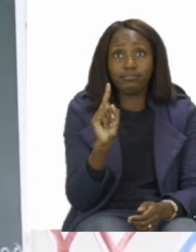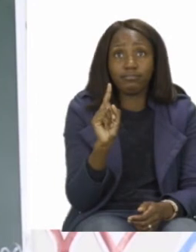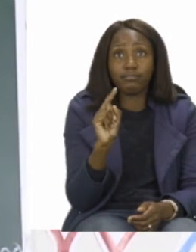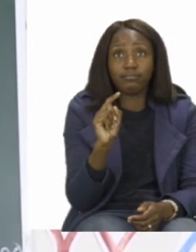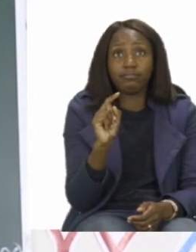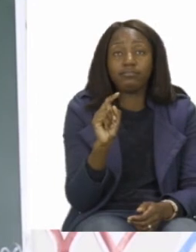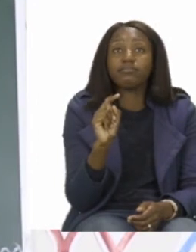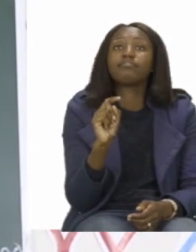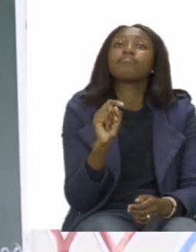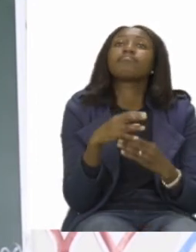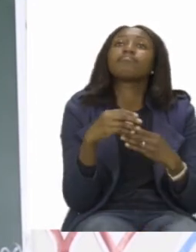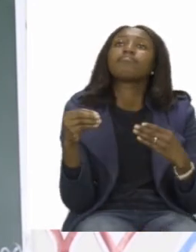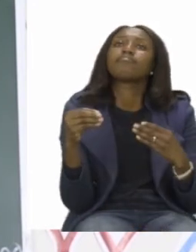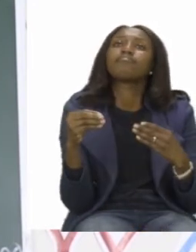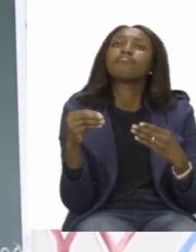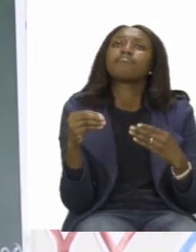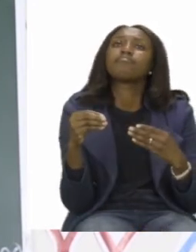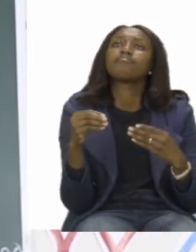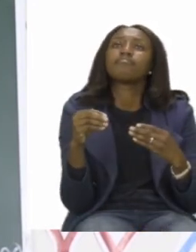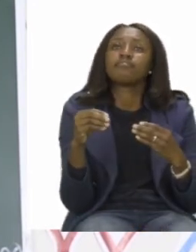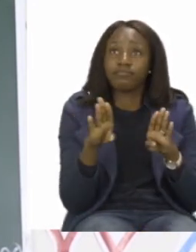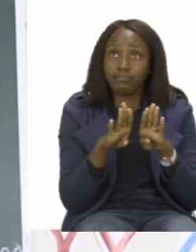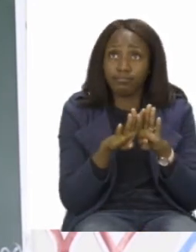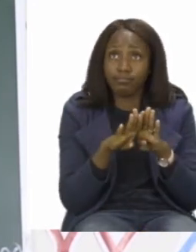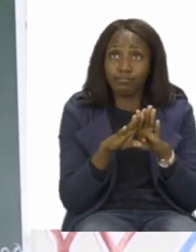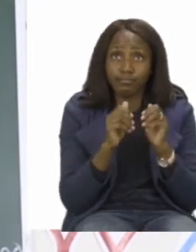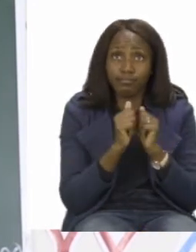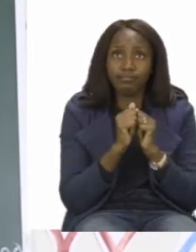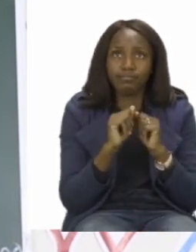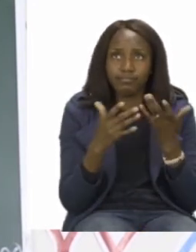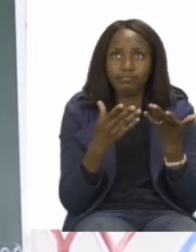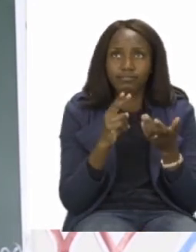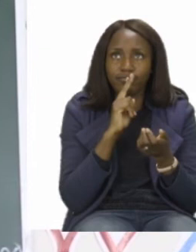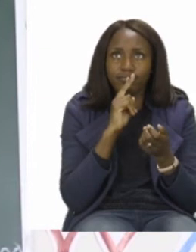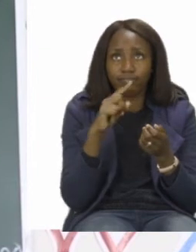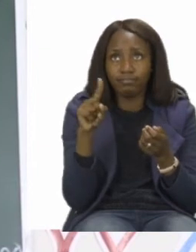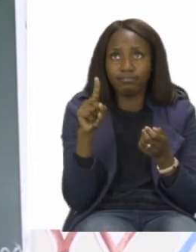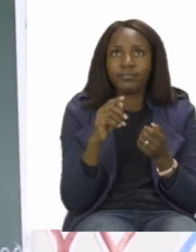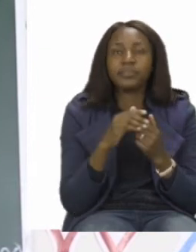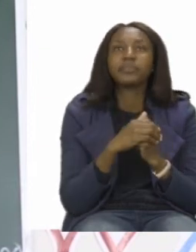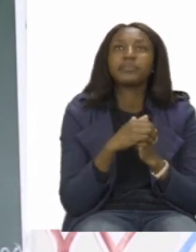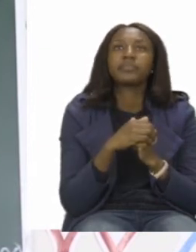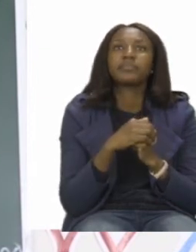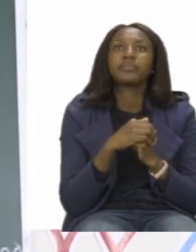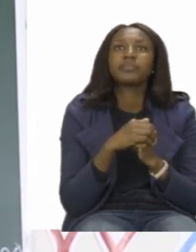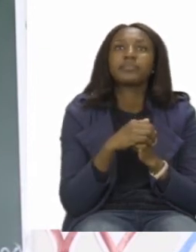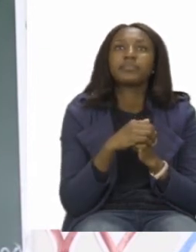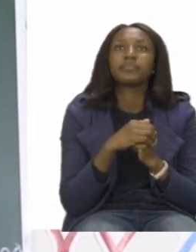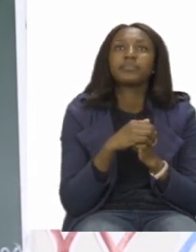$61. Now let's quickly do the sum together to see if my answer is correct.